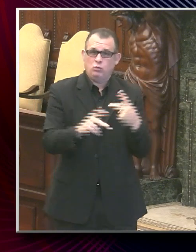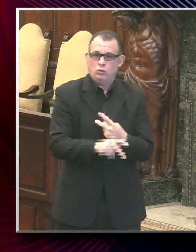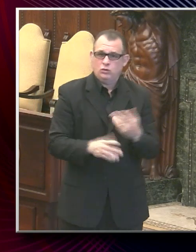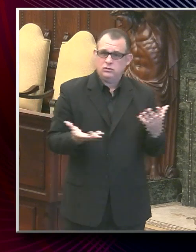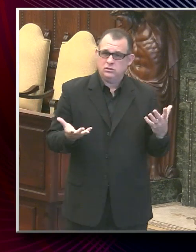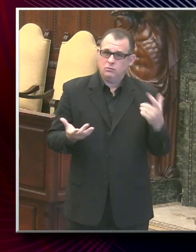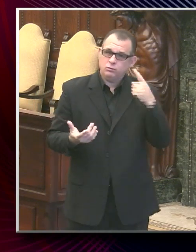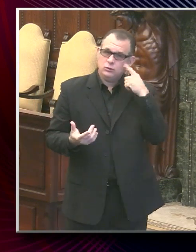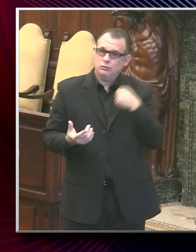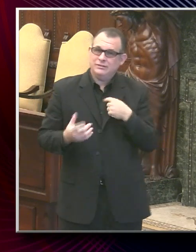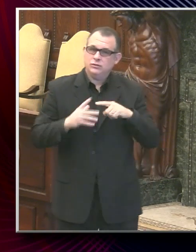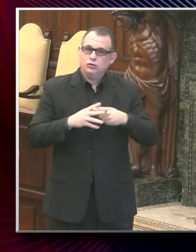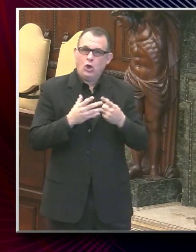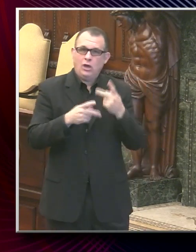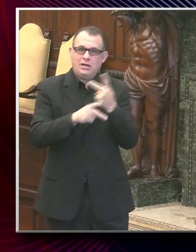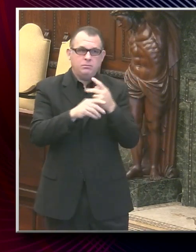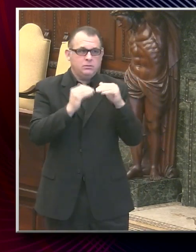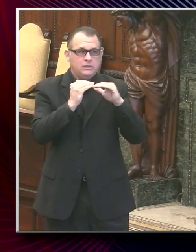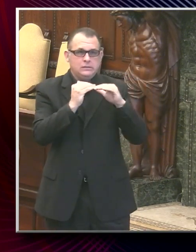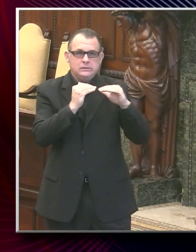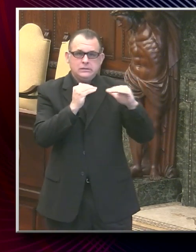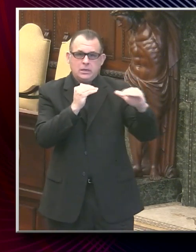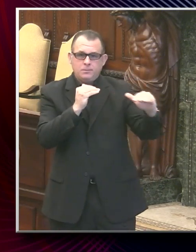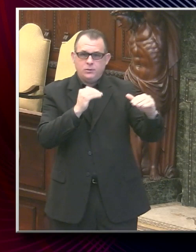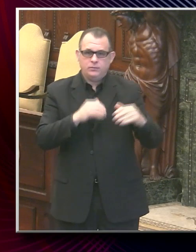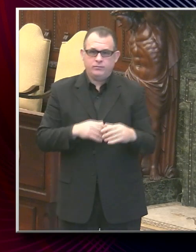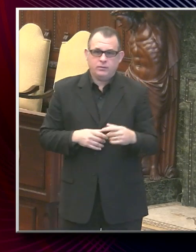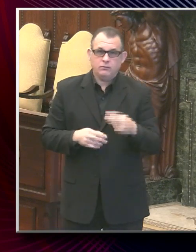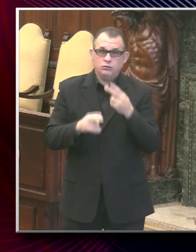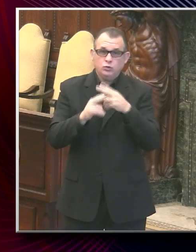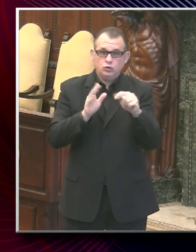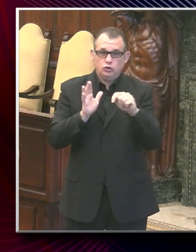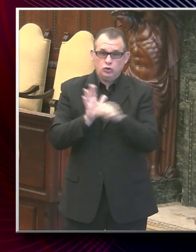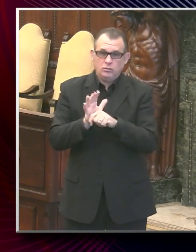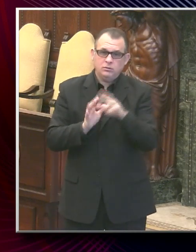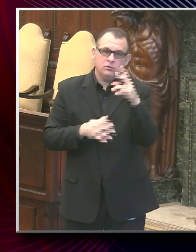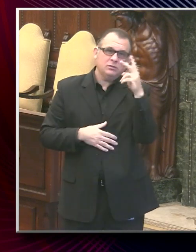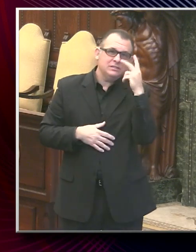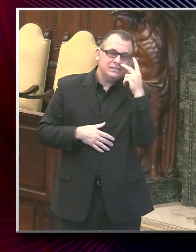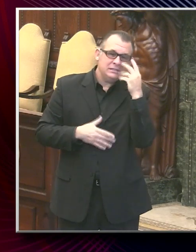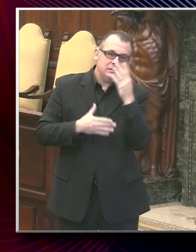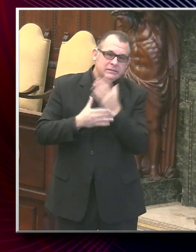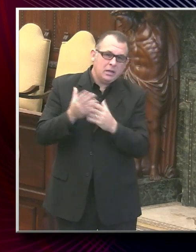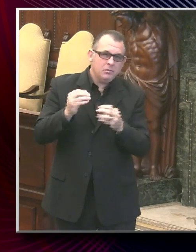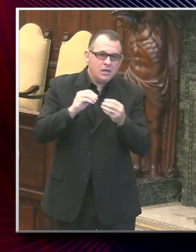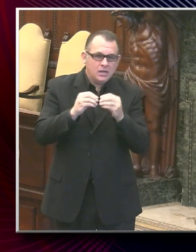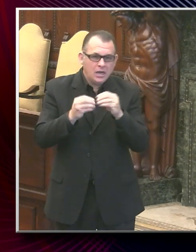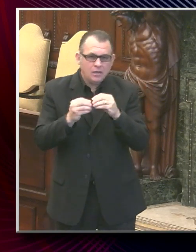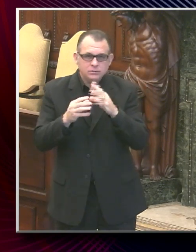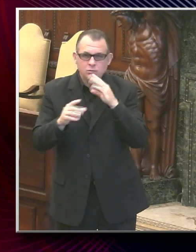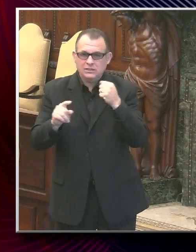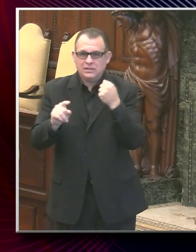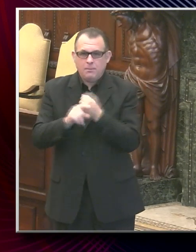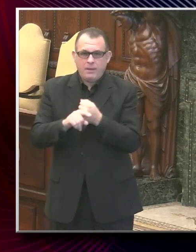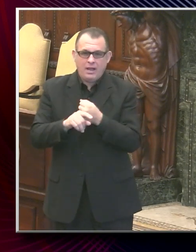with. We're going to see some additional tax numbers coming in shortly, and we'll be able